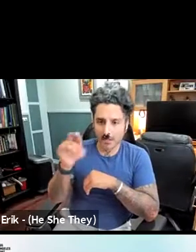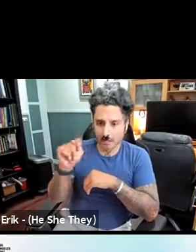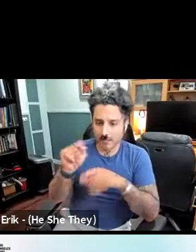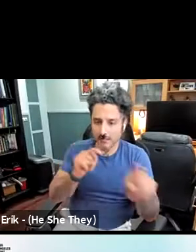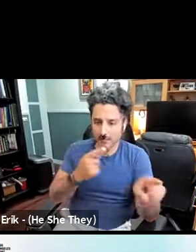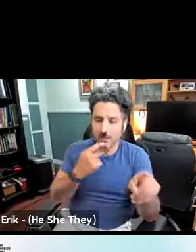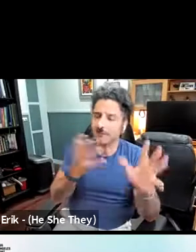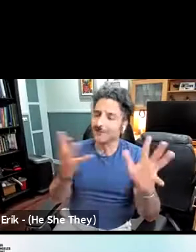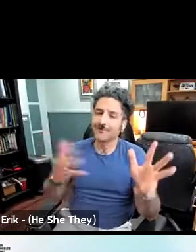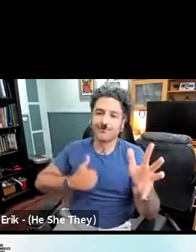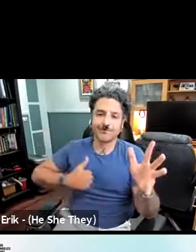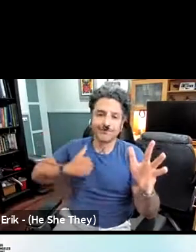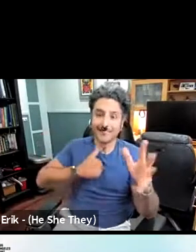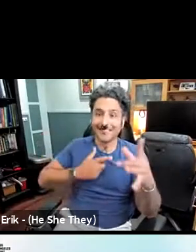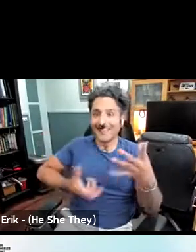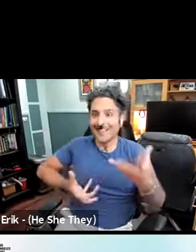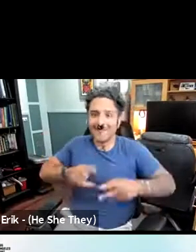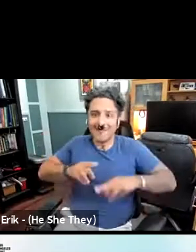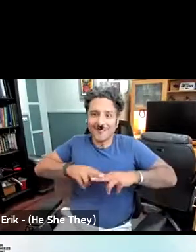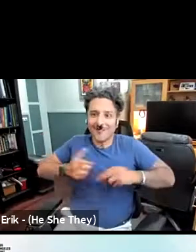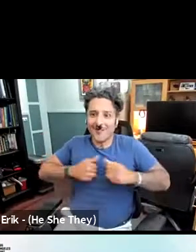I'm sorry. I'm still sitting with Monica.